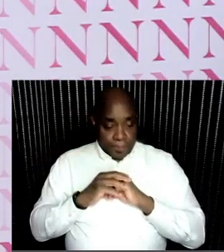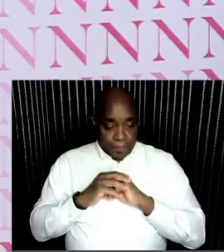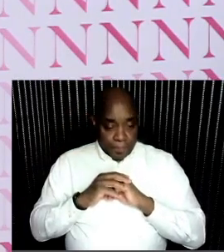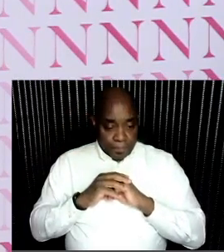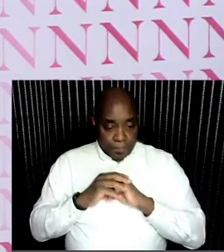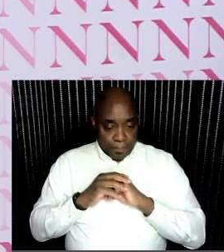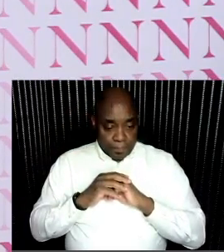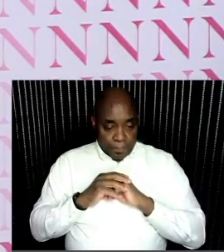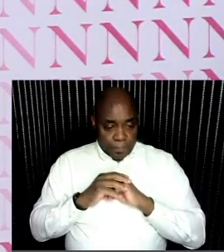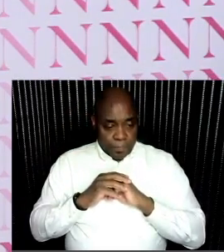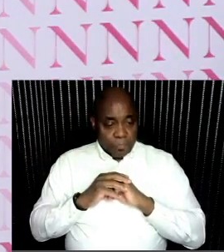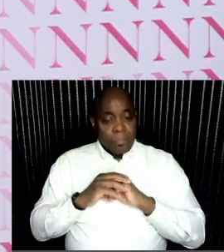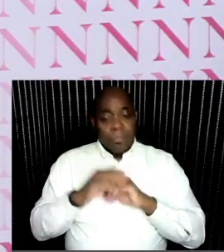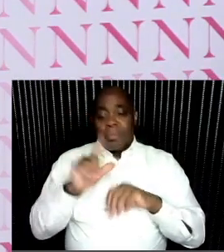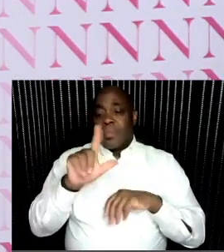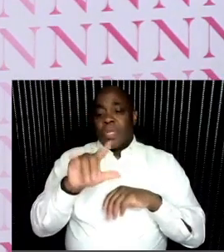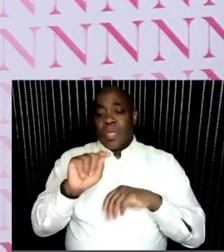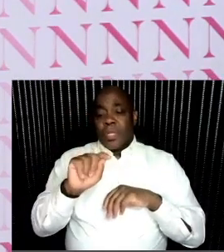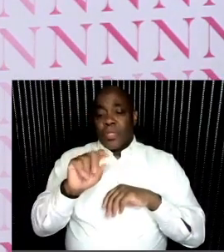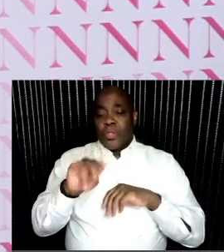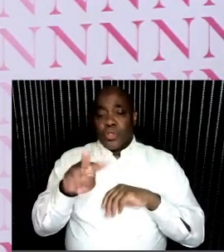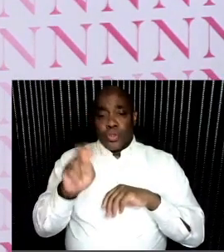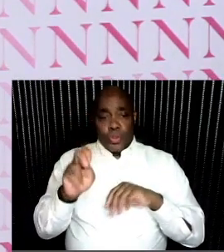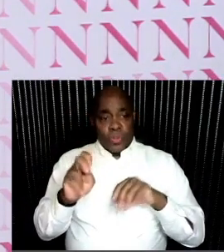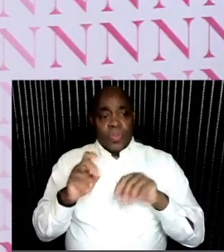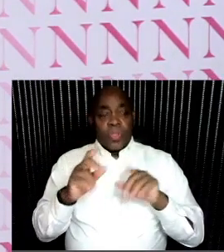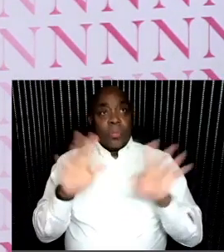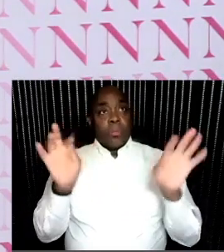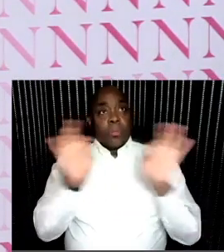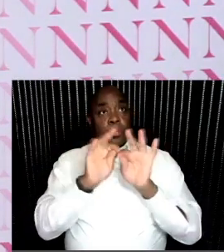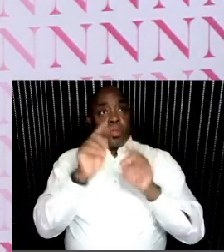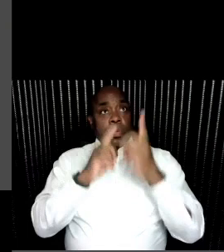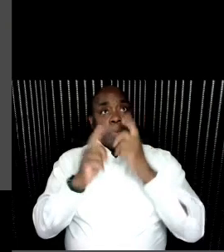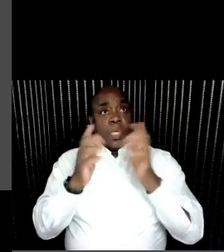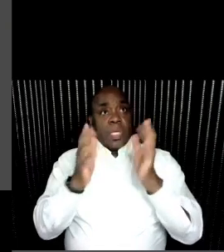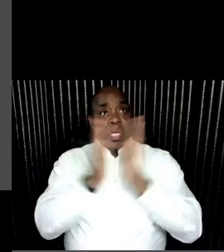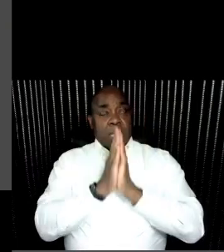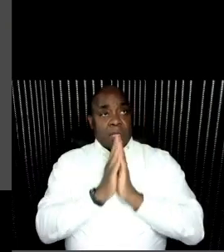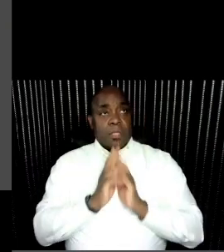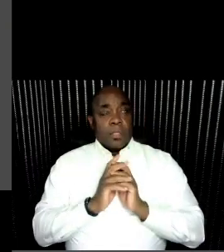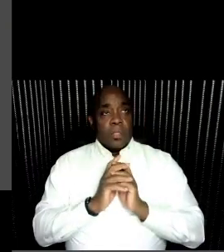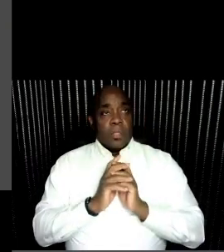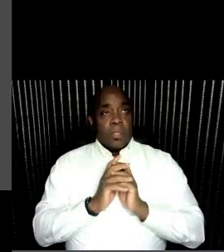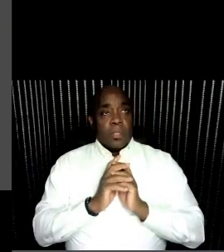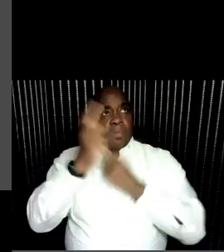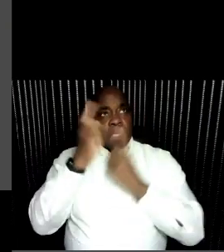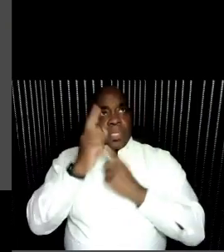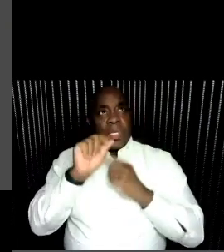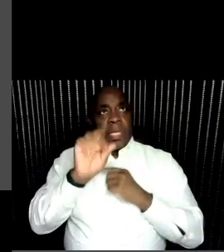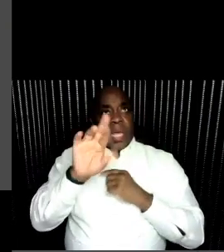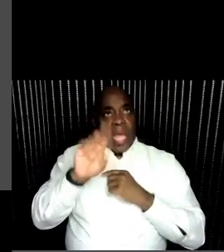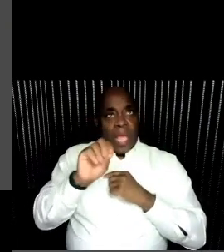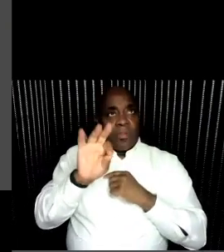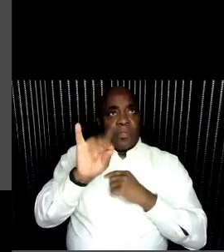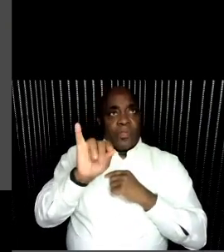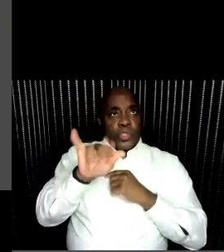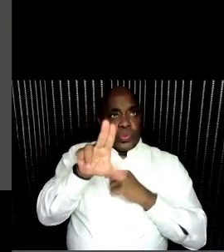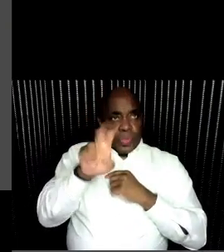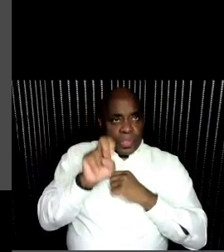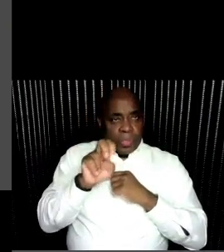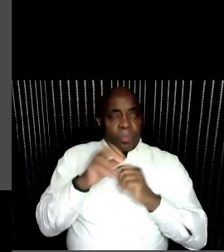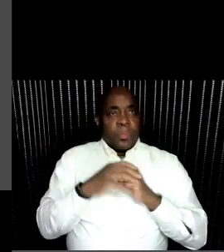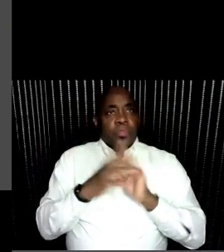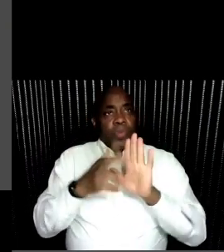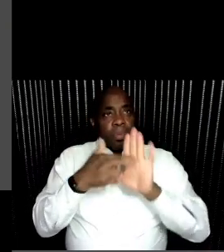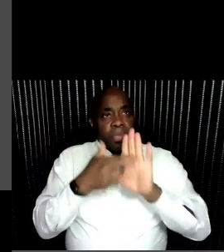That listserv asks really important questions. The speculation that is Afrofuturism and cultural production that simultaneously represents a past of